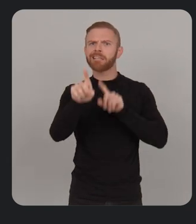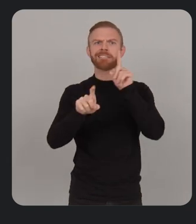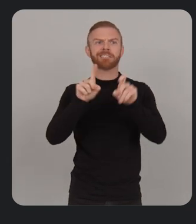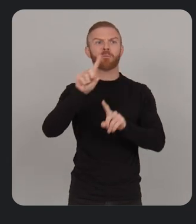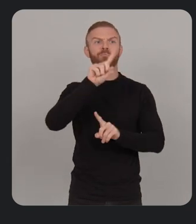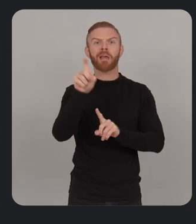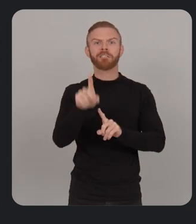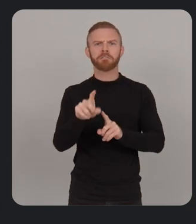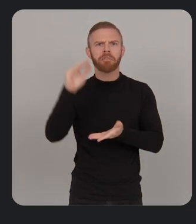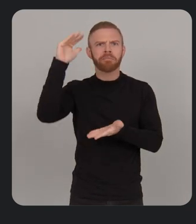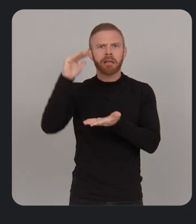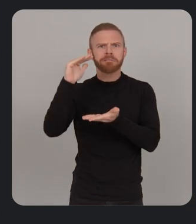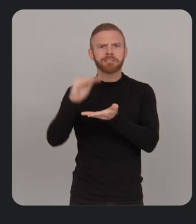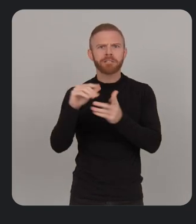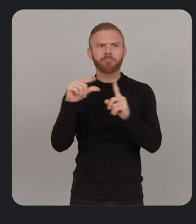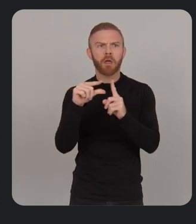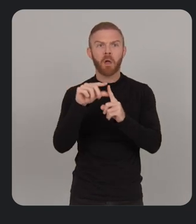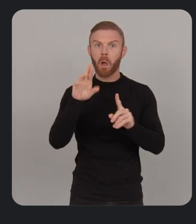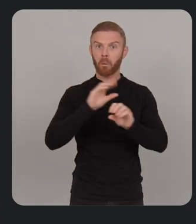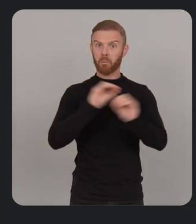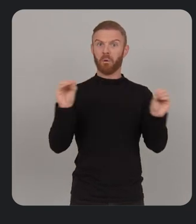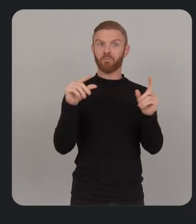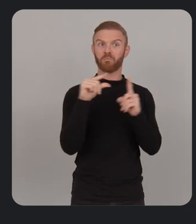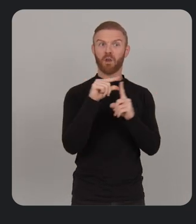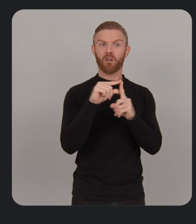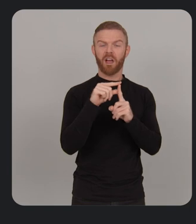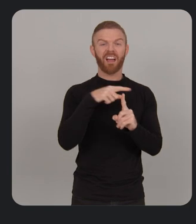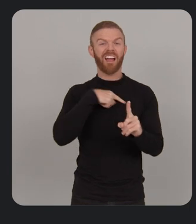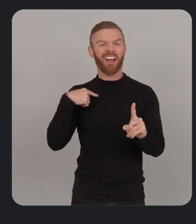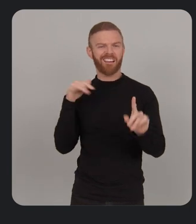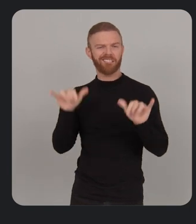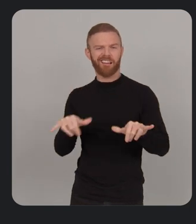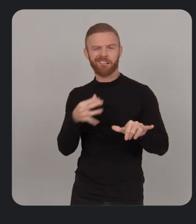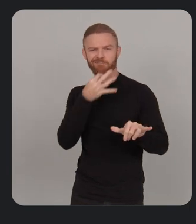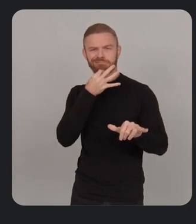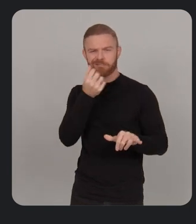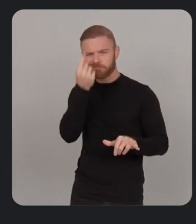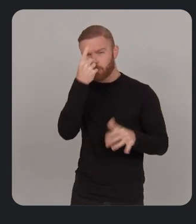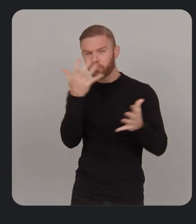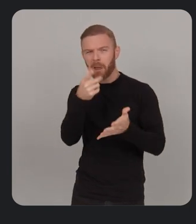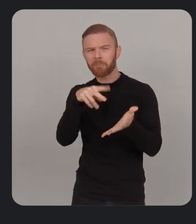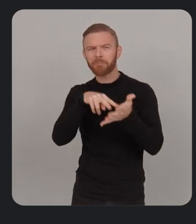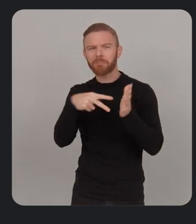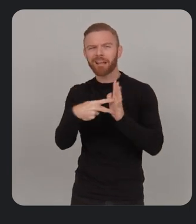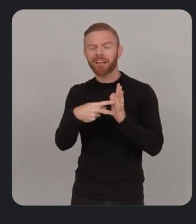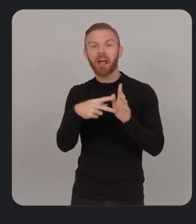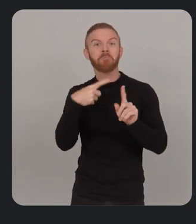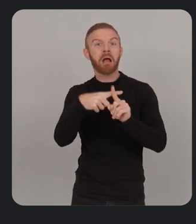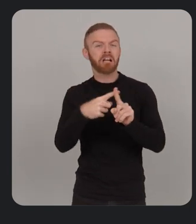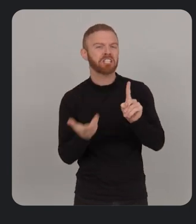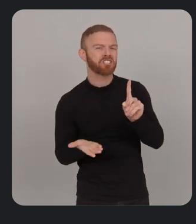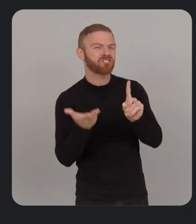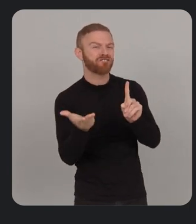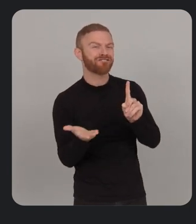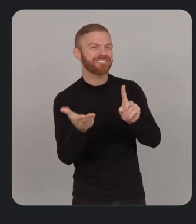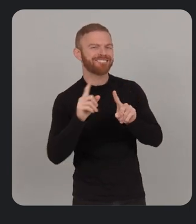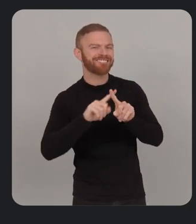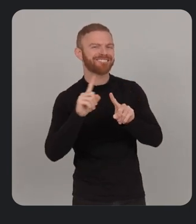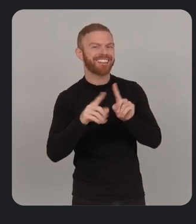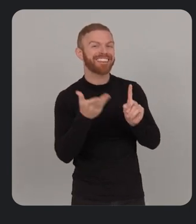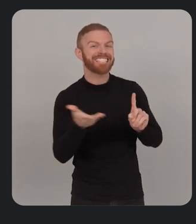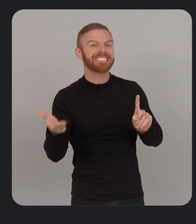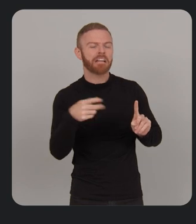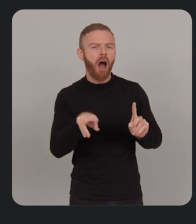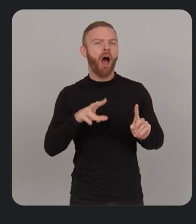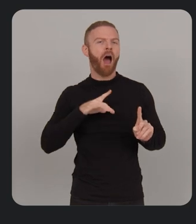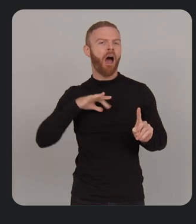questions with fewer words or even none at all, and we'll still understand exactly what you mean and even suggest things you might find